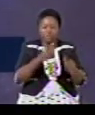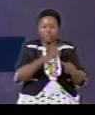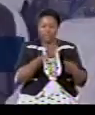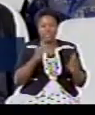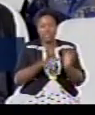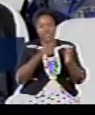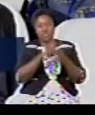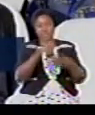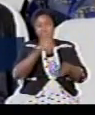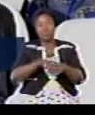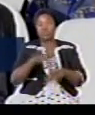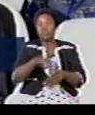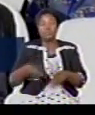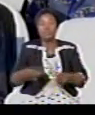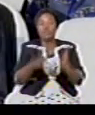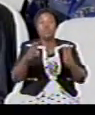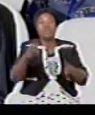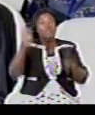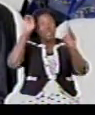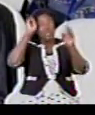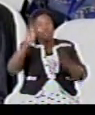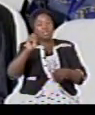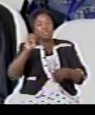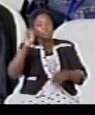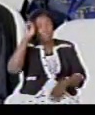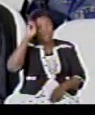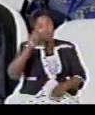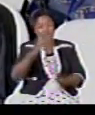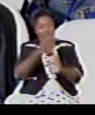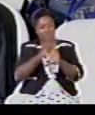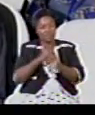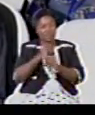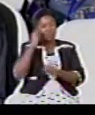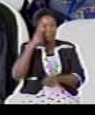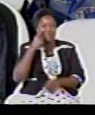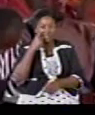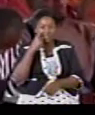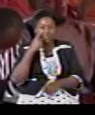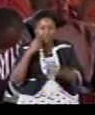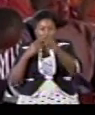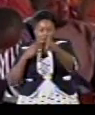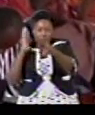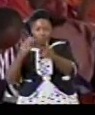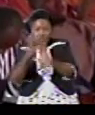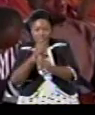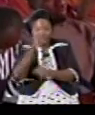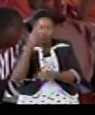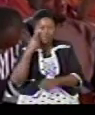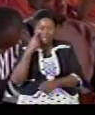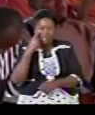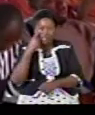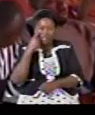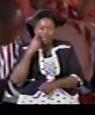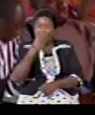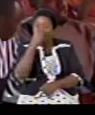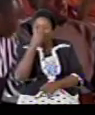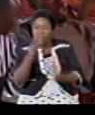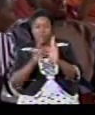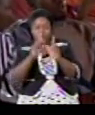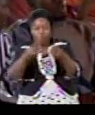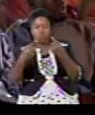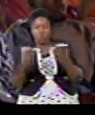the way. He received his sight. You're receiving your sight. Blindness is going